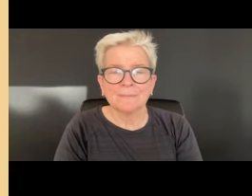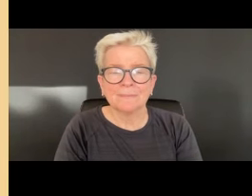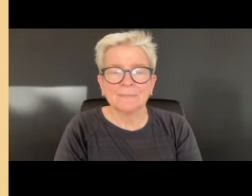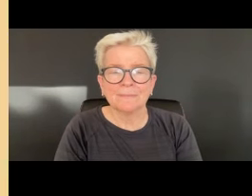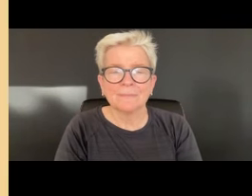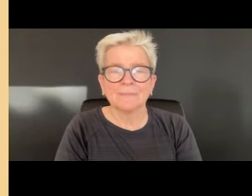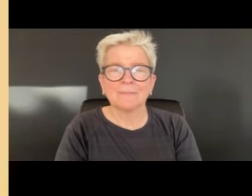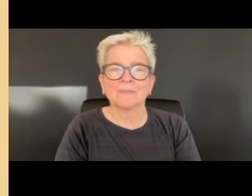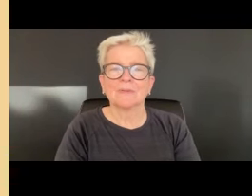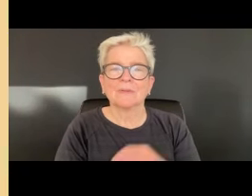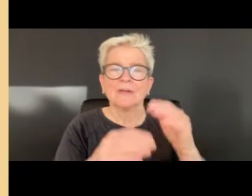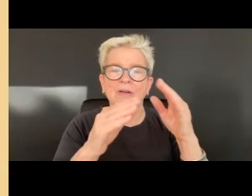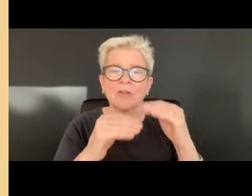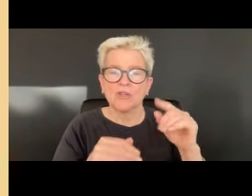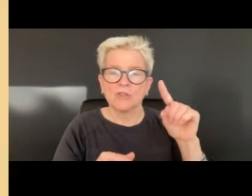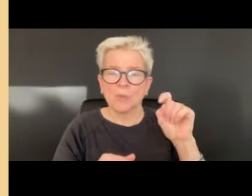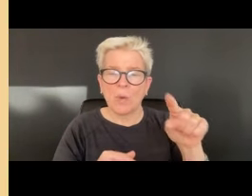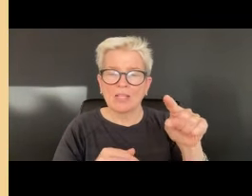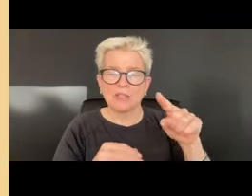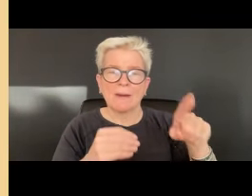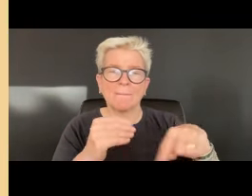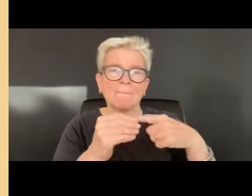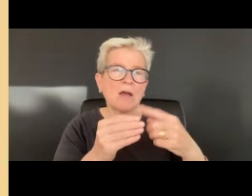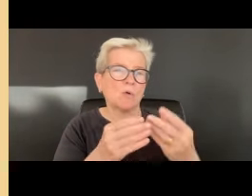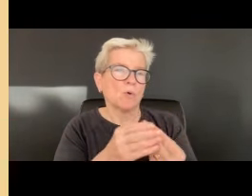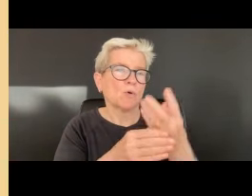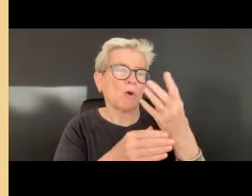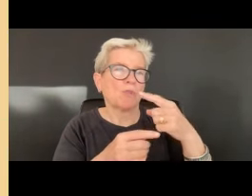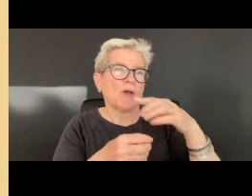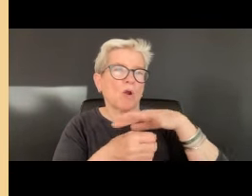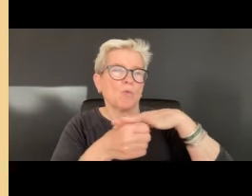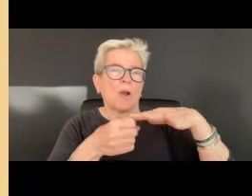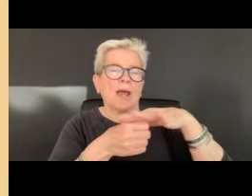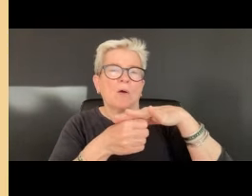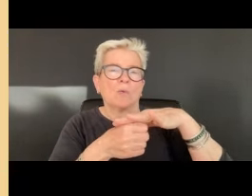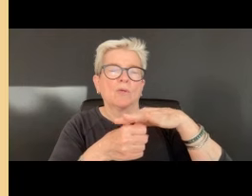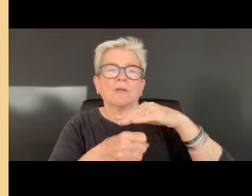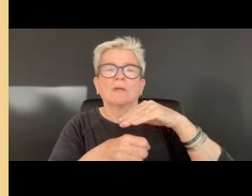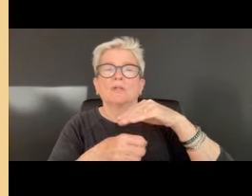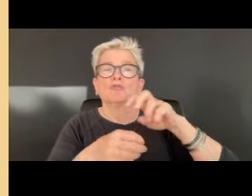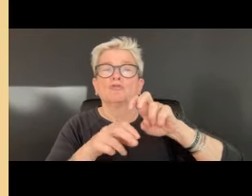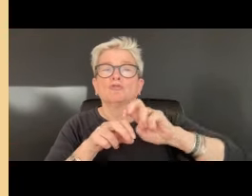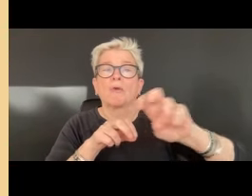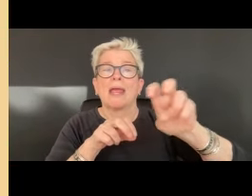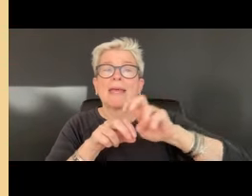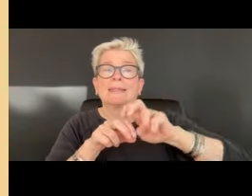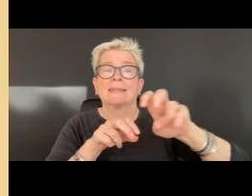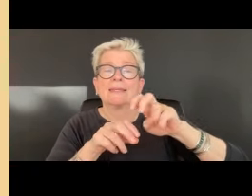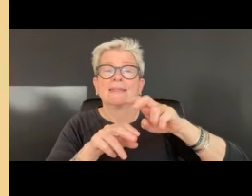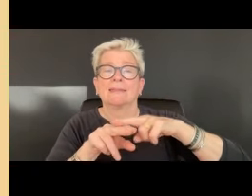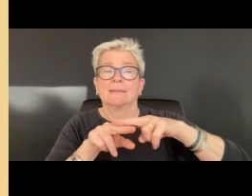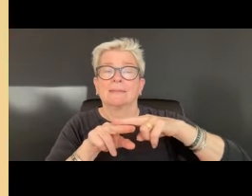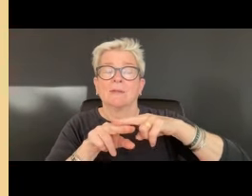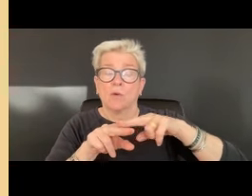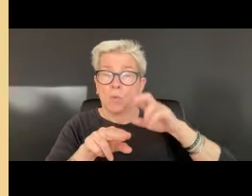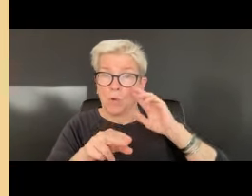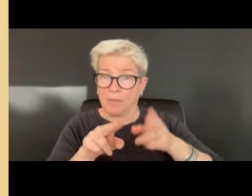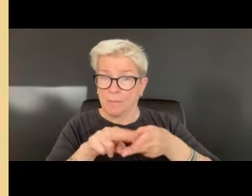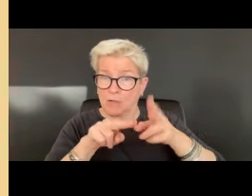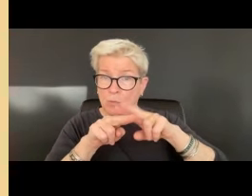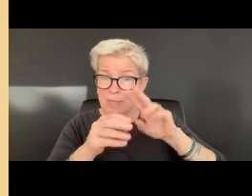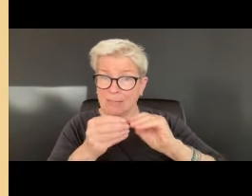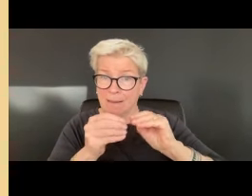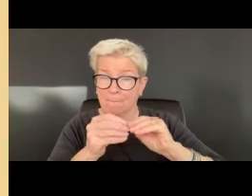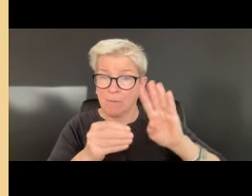With the growth of, there's a question, with the growth around transit centers, will there be increased bus service and the number of trains on the light rail?